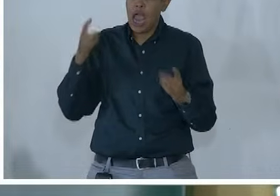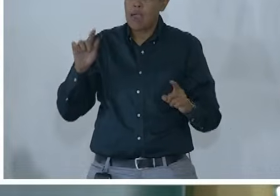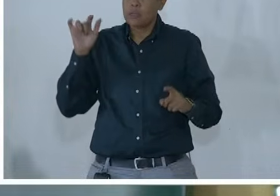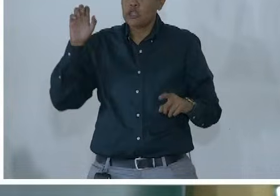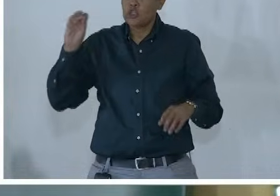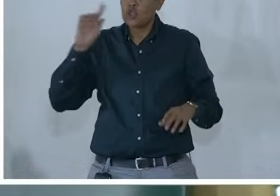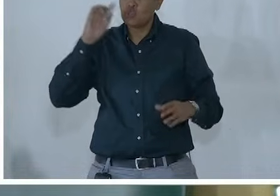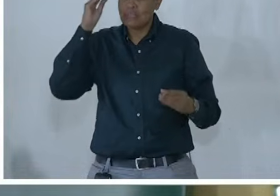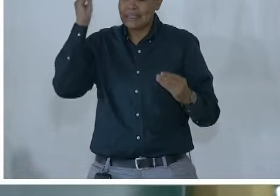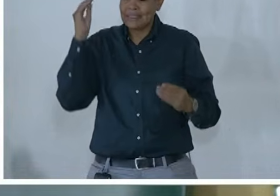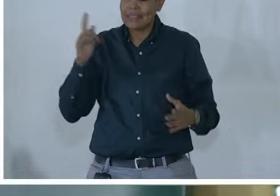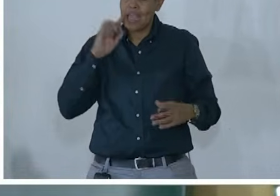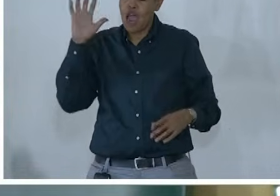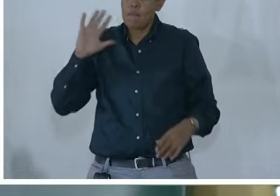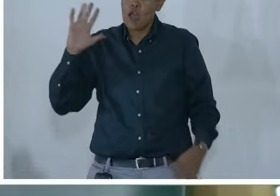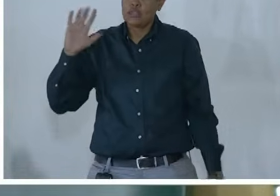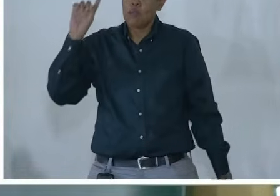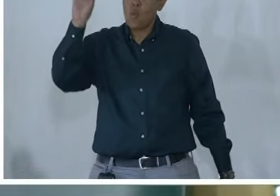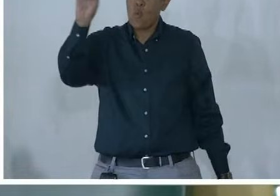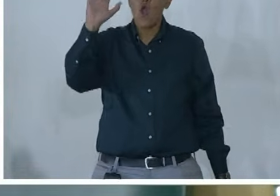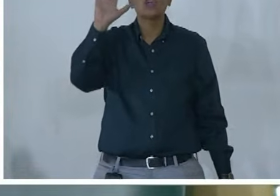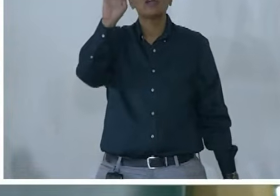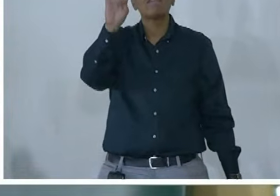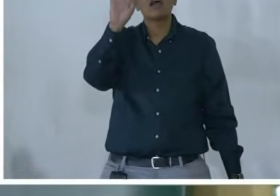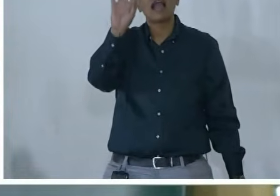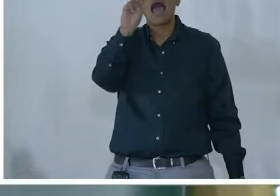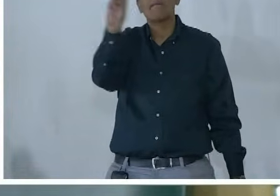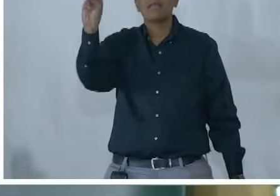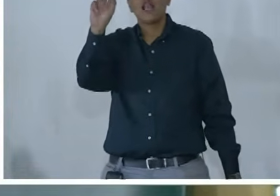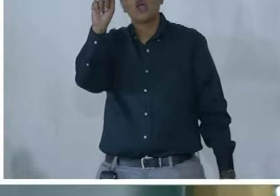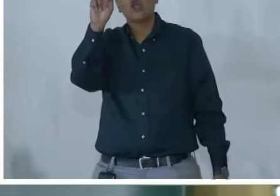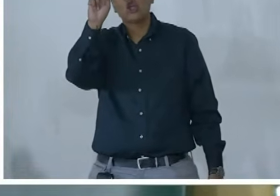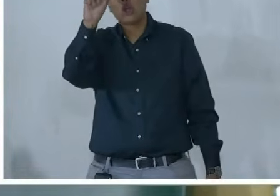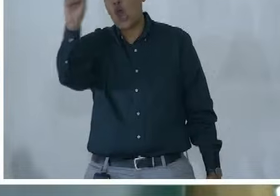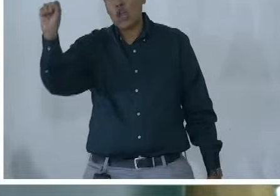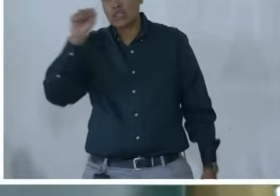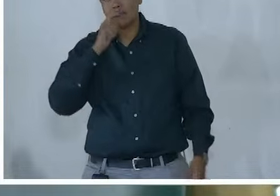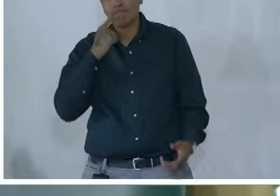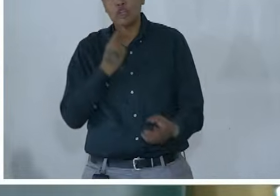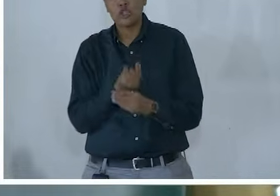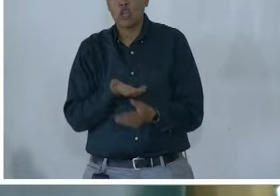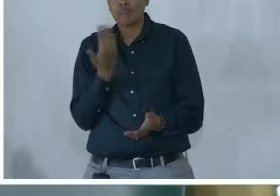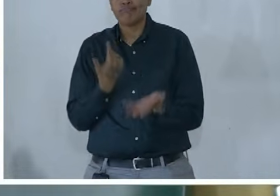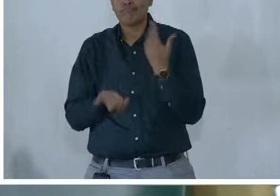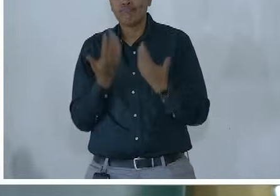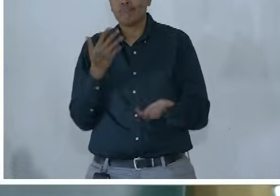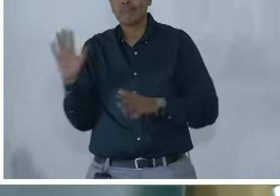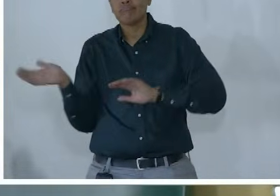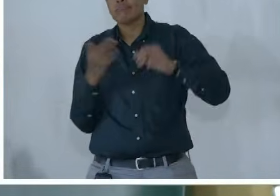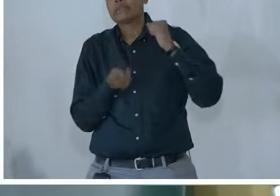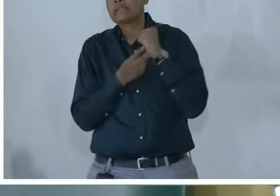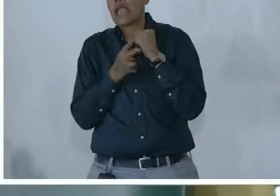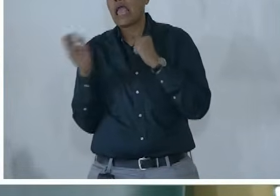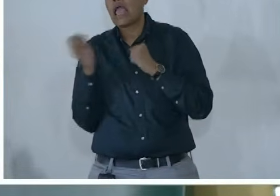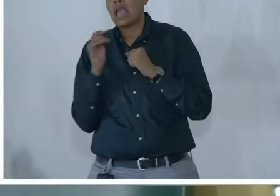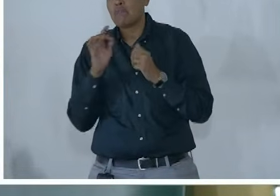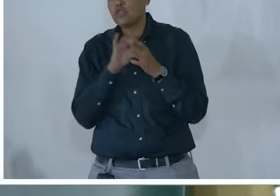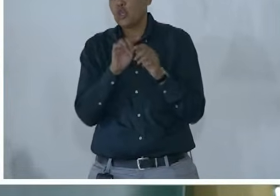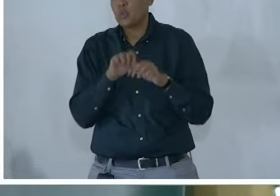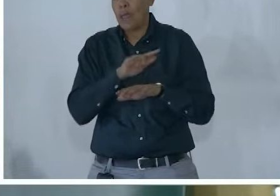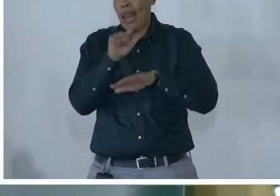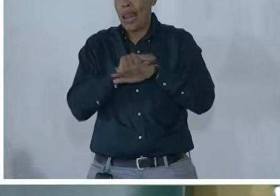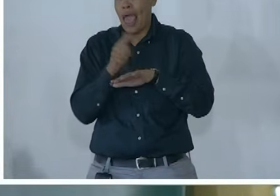has indicated that approximately 149 million tons of bauxite reserves are associated with the lands currently